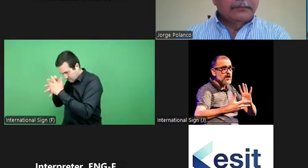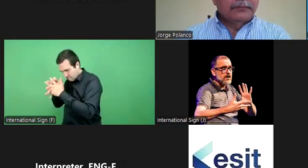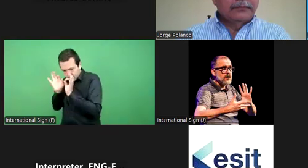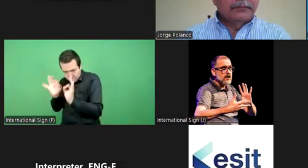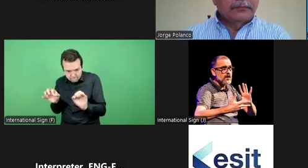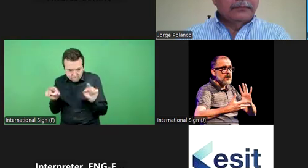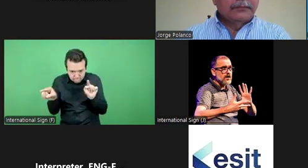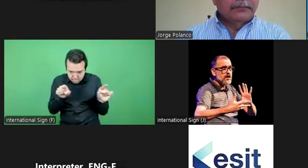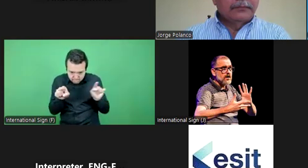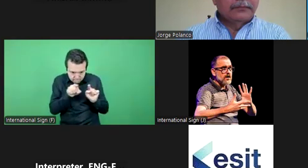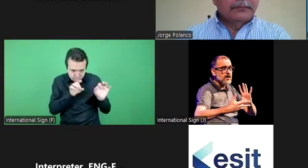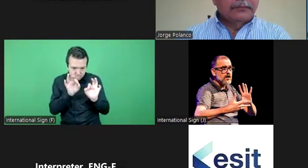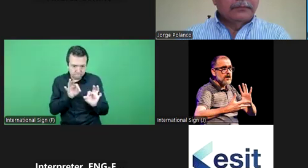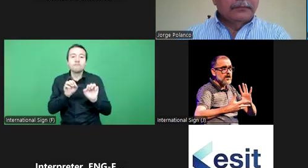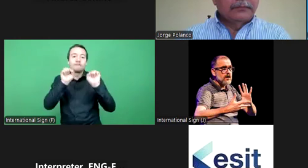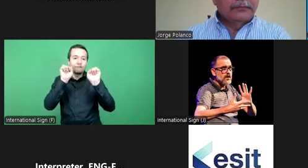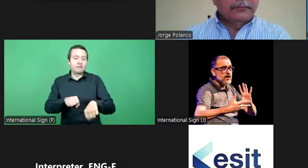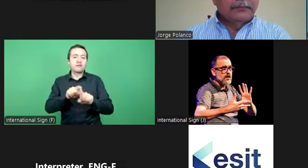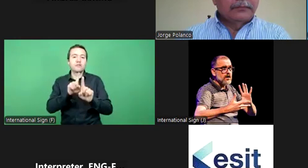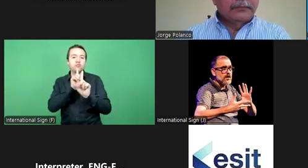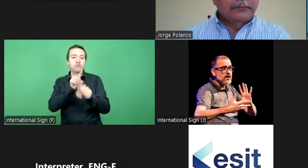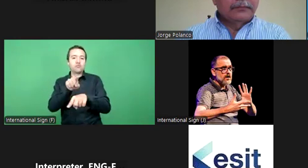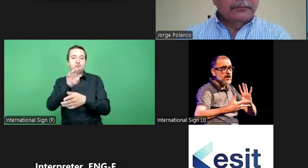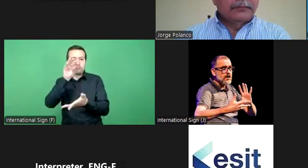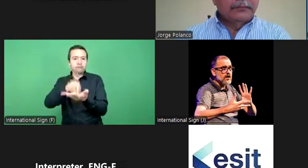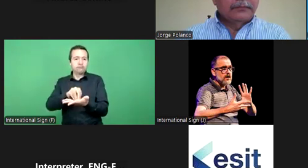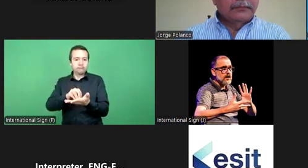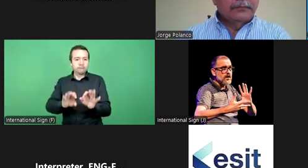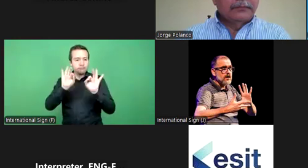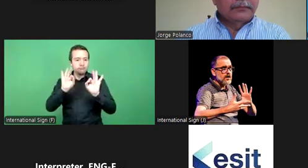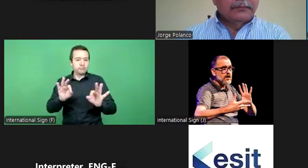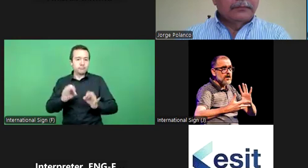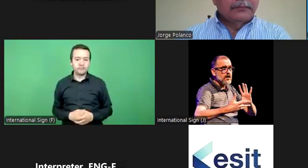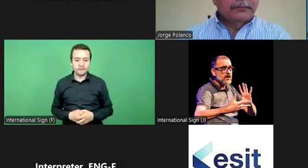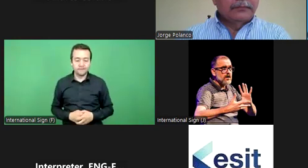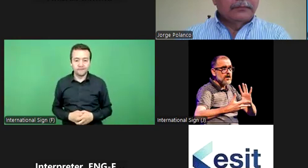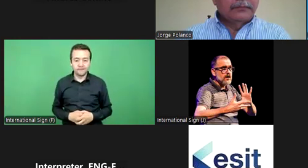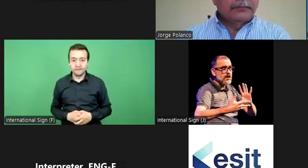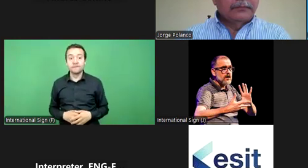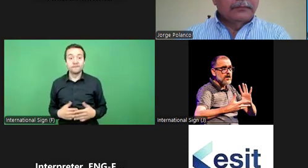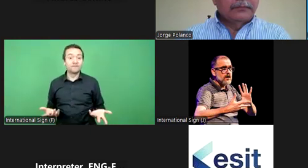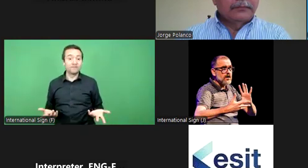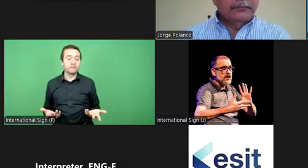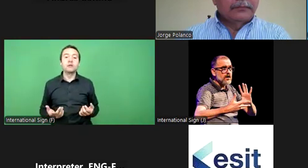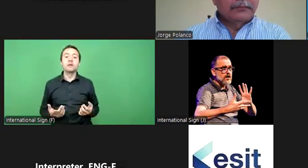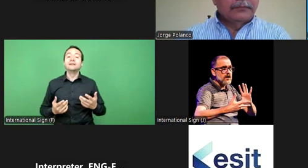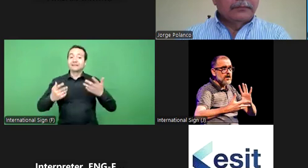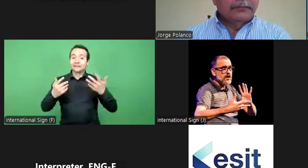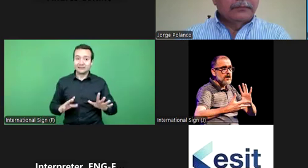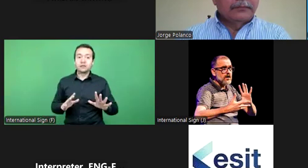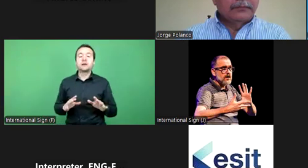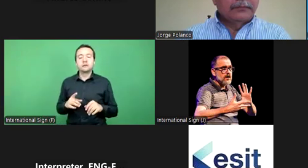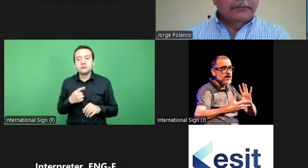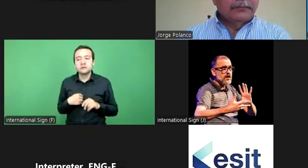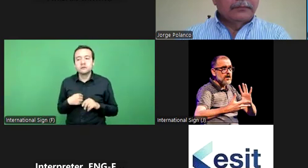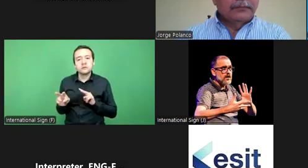We also looked at prioritizing, as I said, the interventions that have the most significant potential